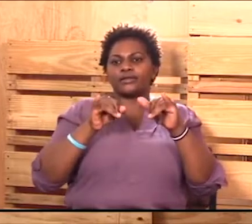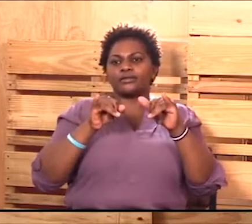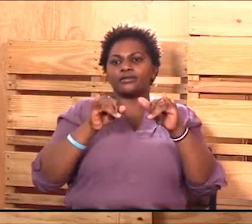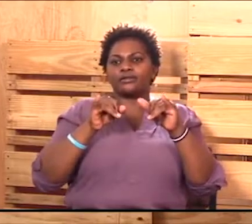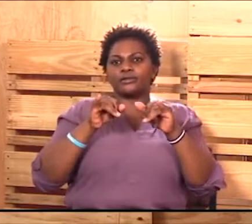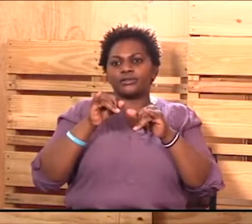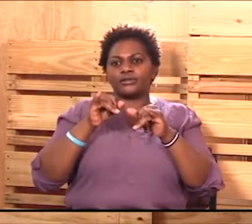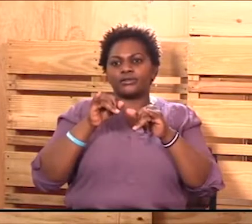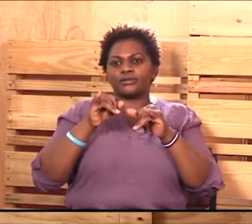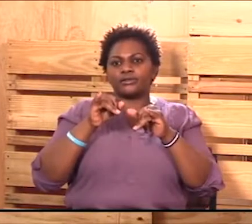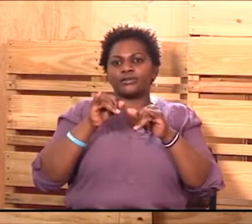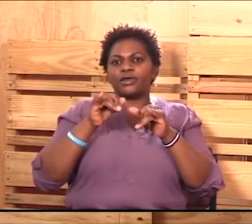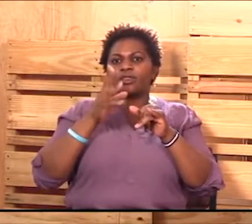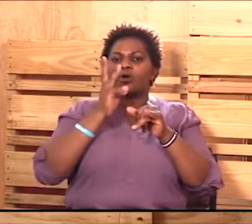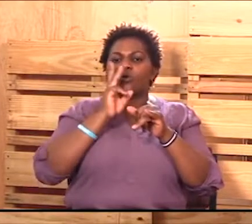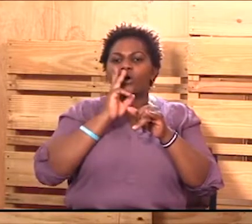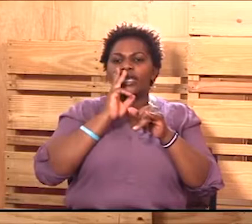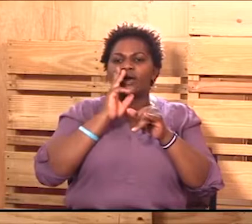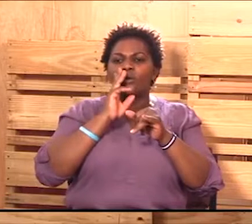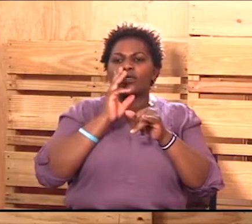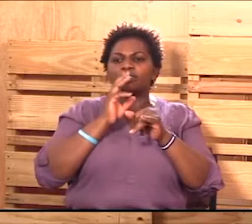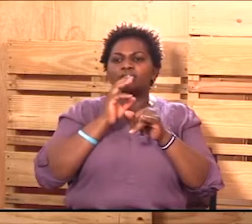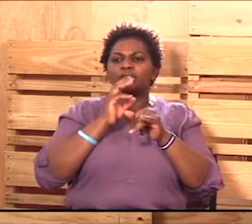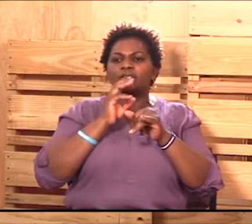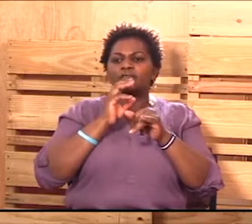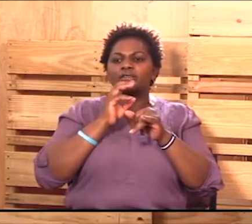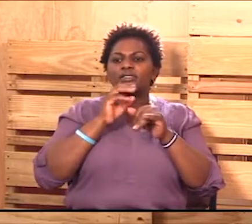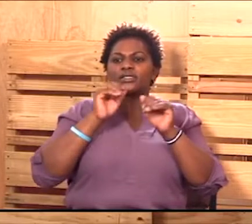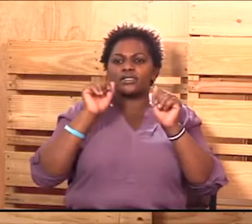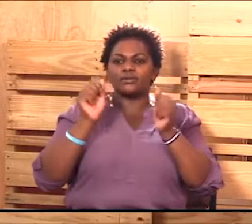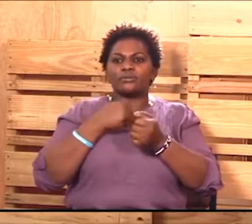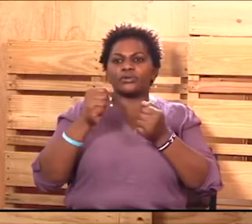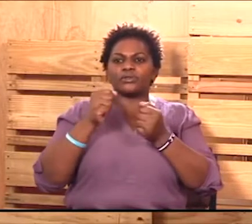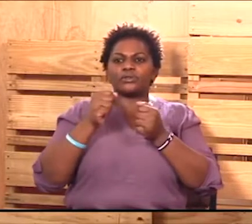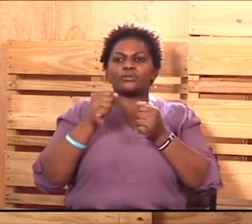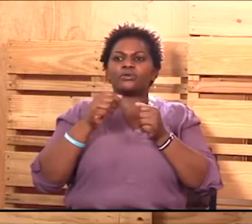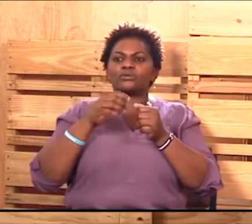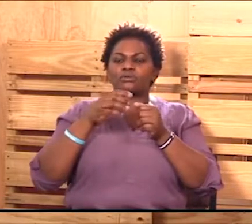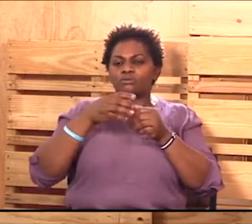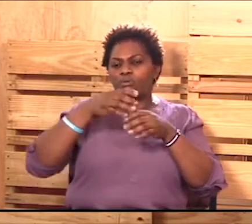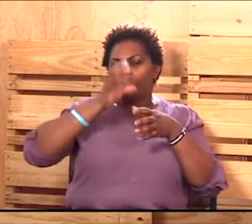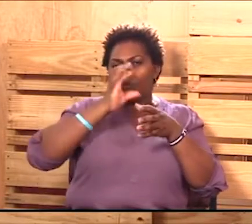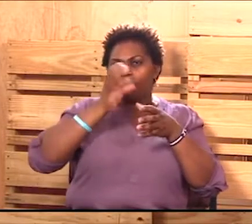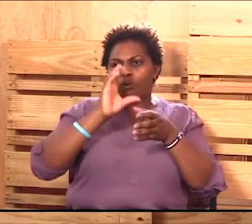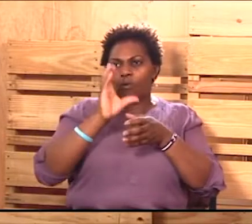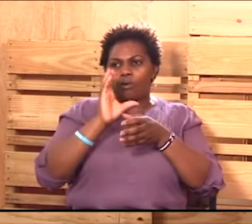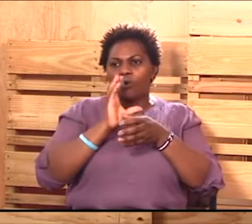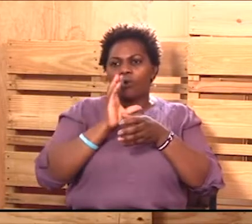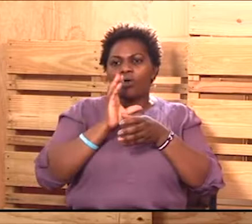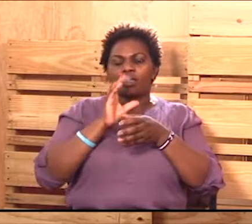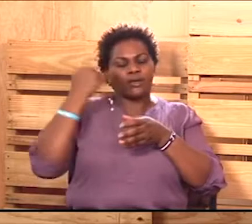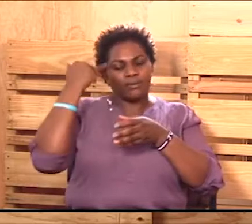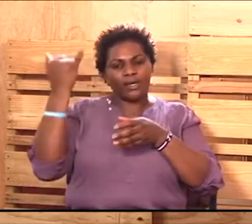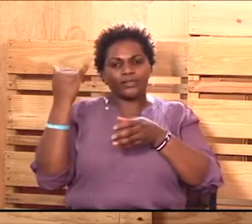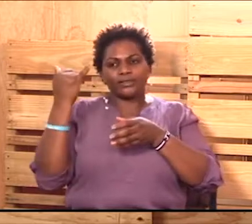they realize that the water was bitter and they cannot be able to drink. You know, imagine the